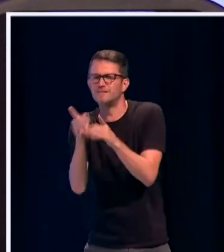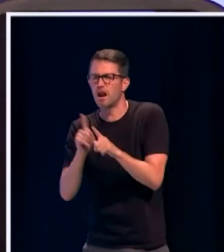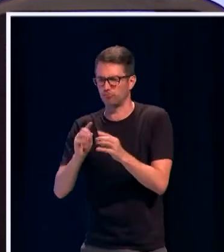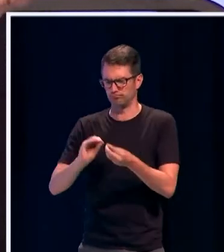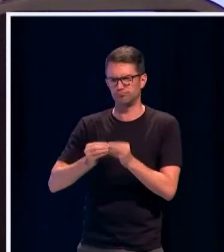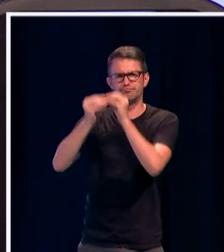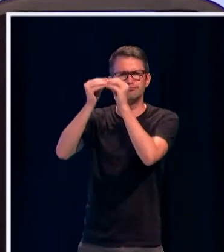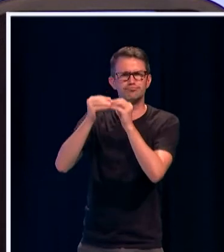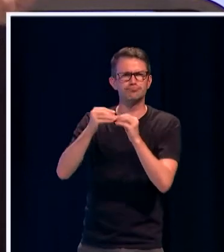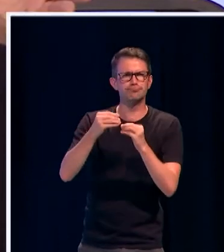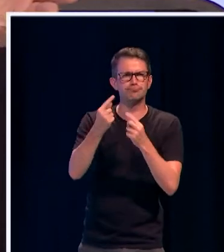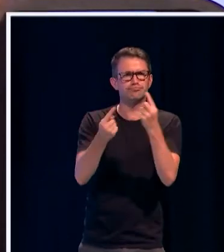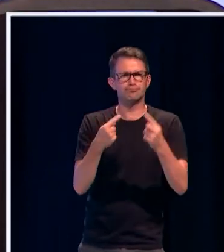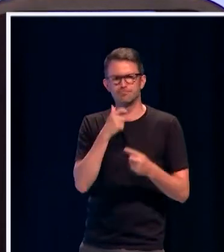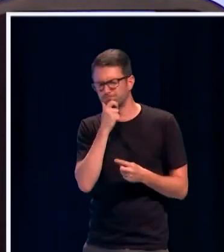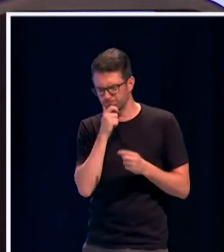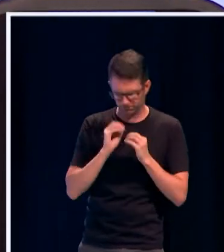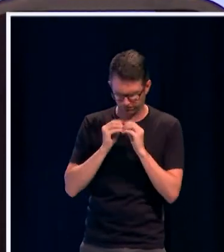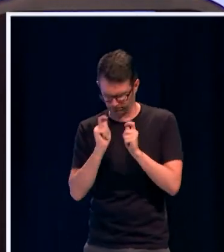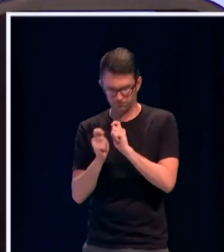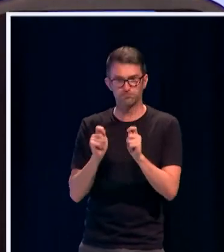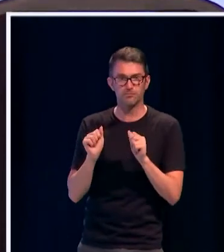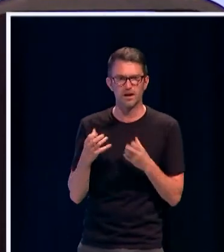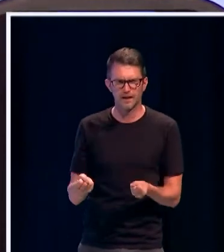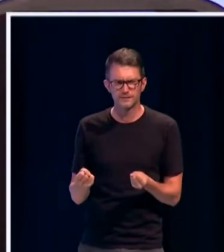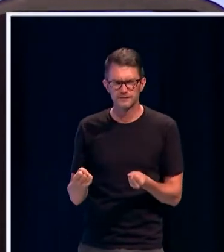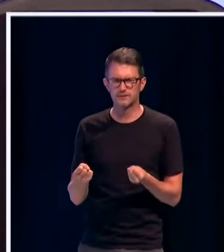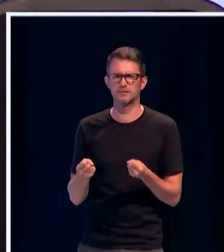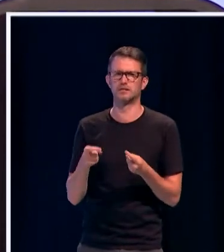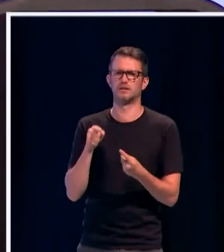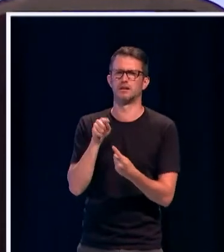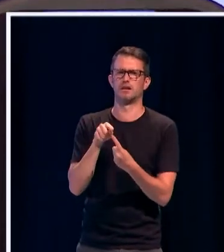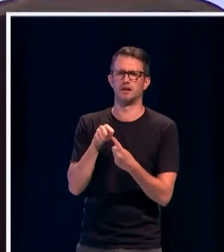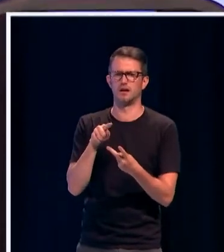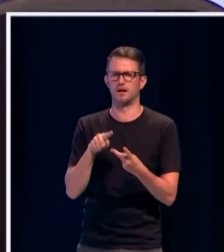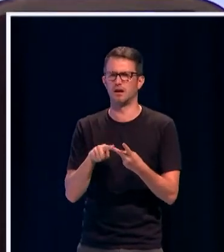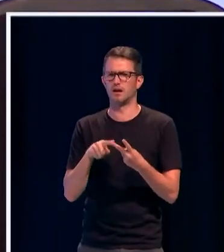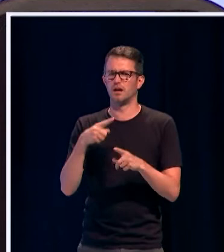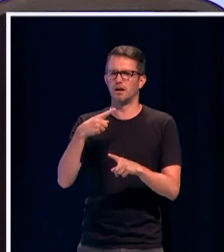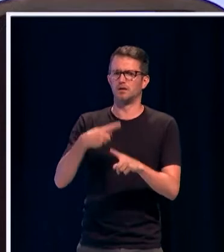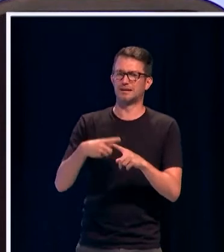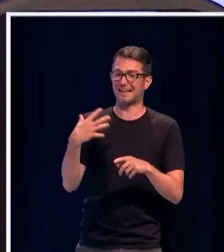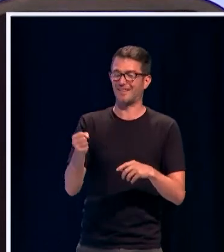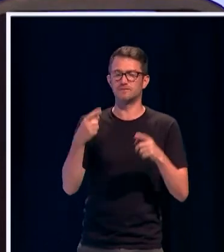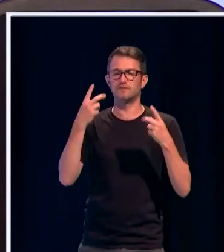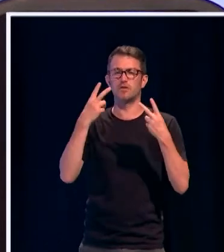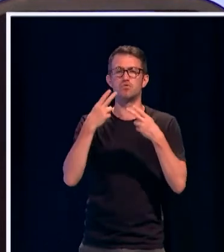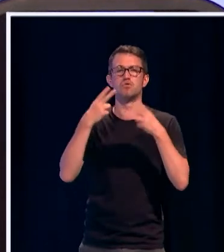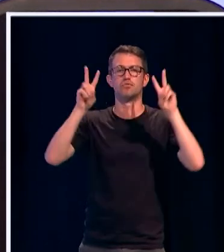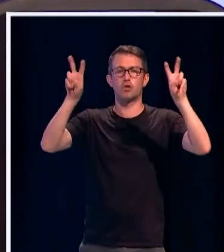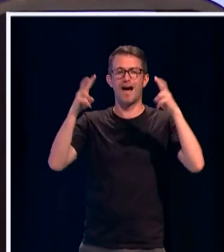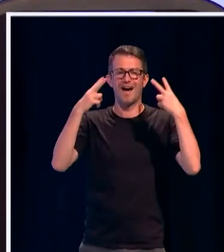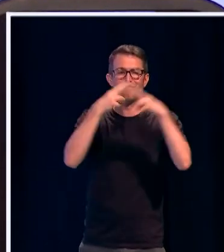absolutely, our Visual Studio tools for writing software are accessible via screen readers. All of our products actually have to